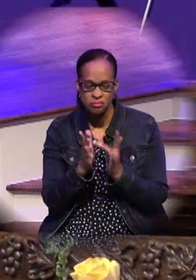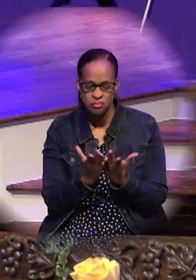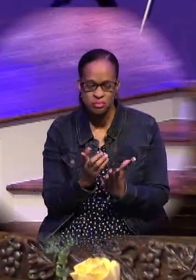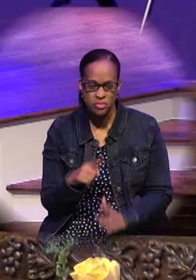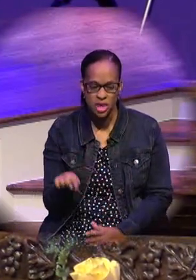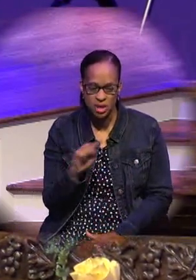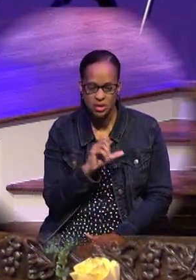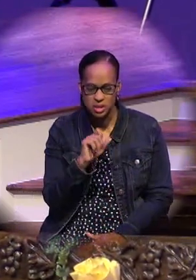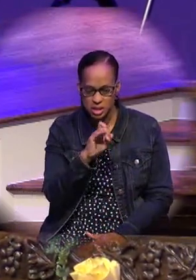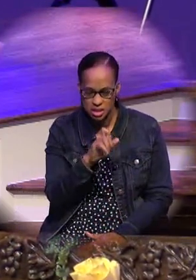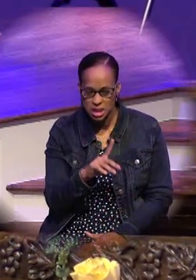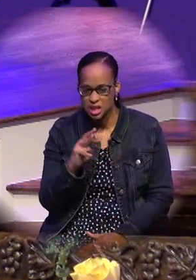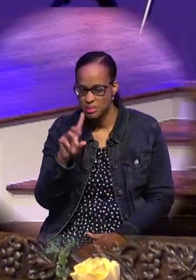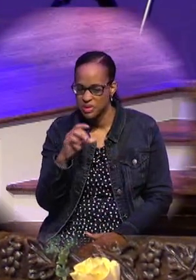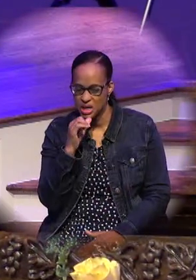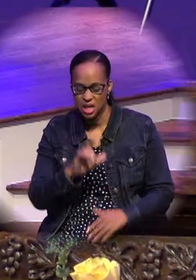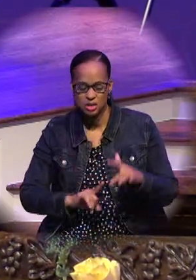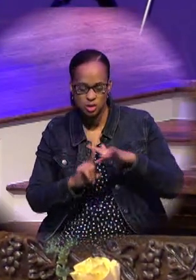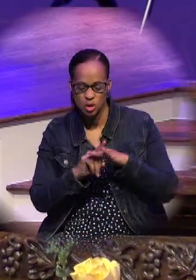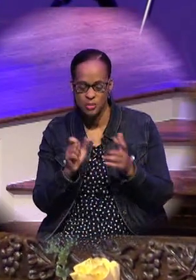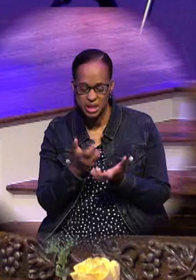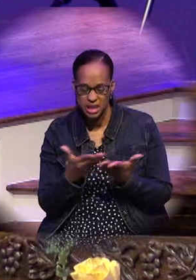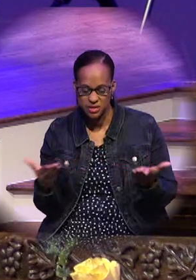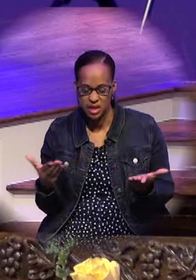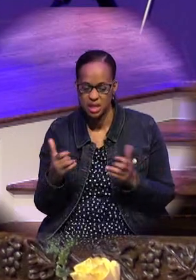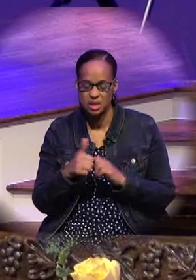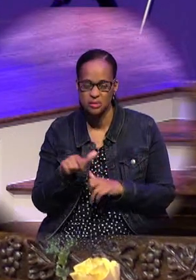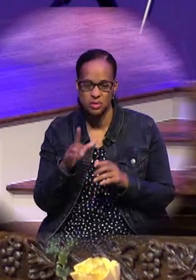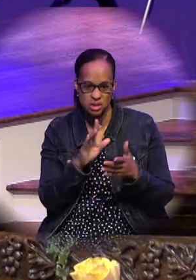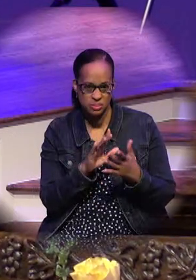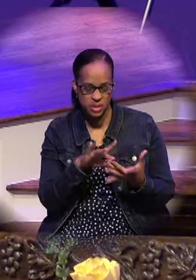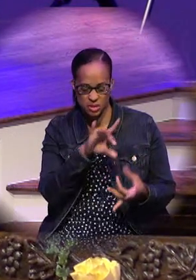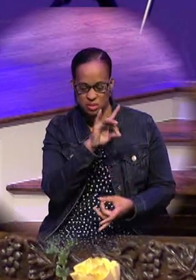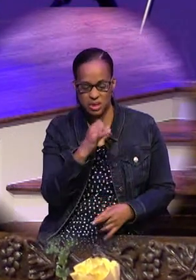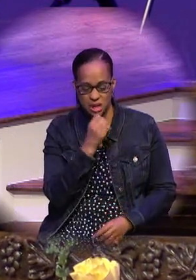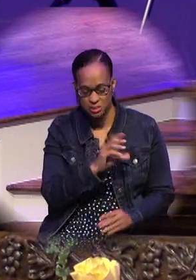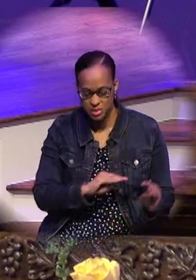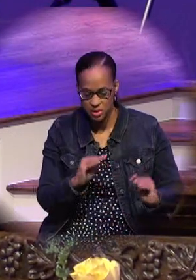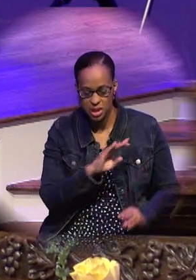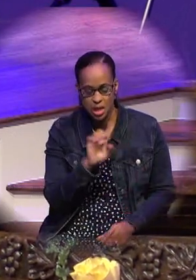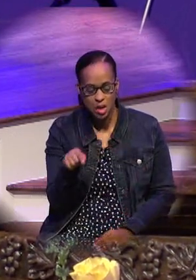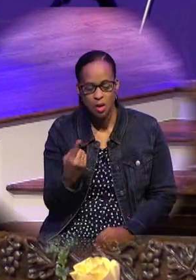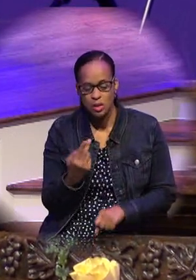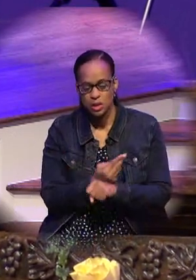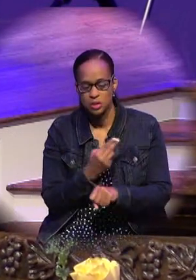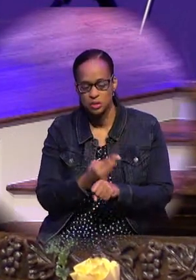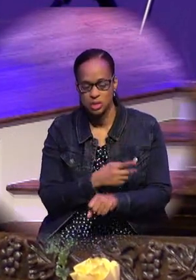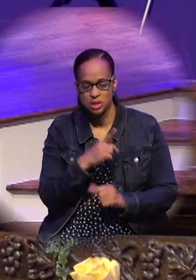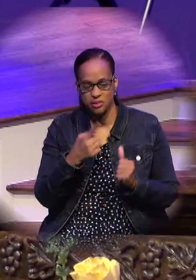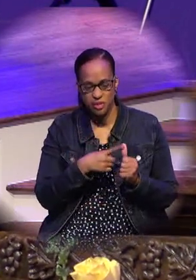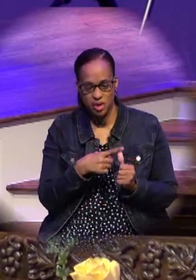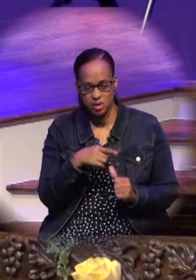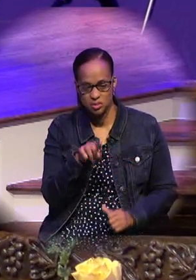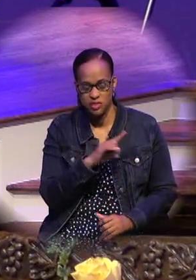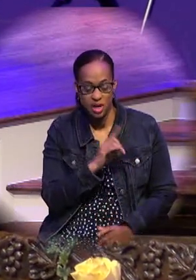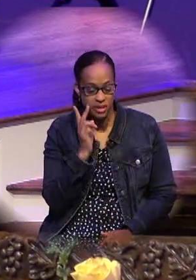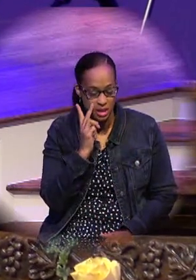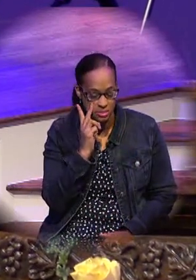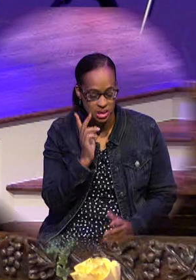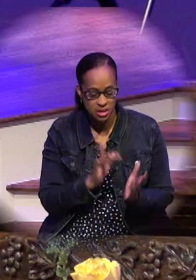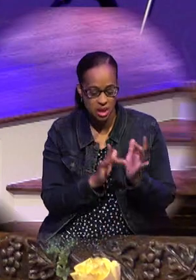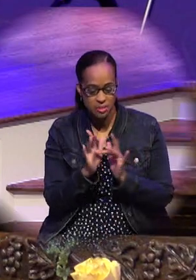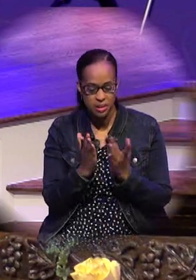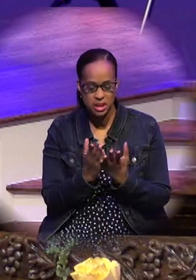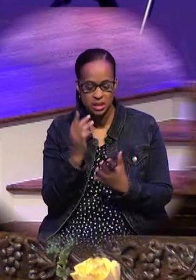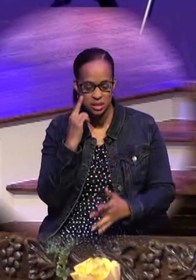stick in the muds, they weren't going to show up at anything where people thought the Spirit was moving. They only used the first five books of the Bible. They thought